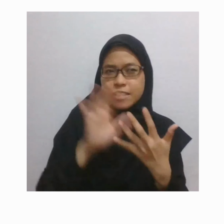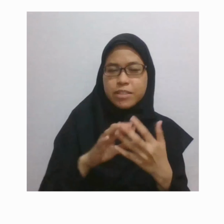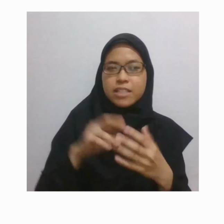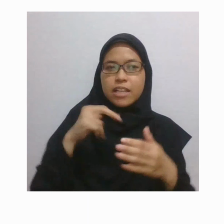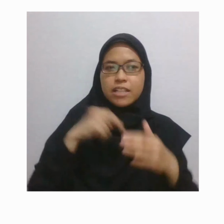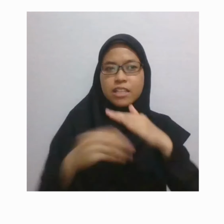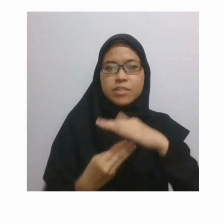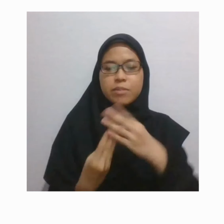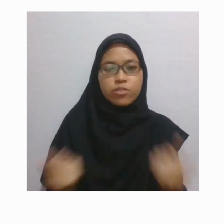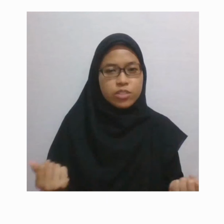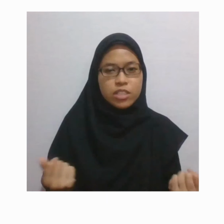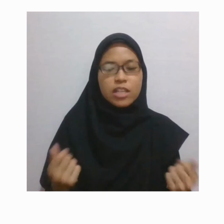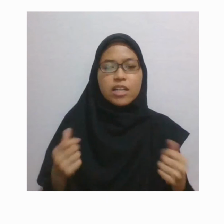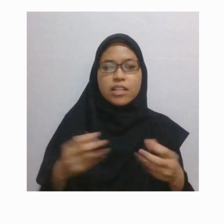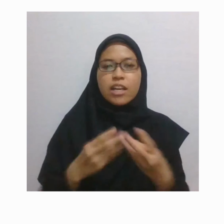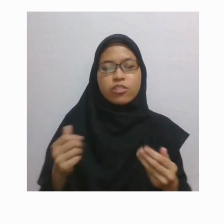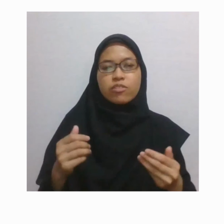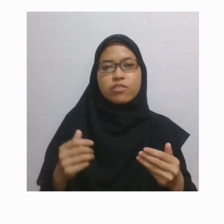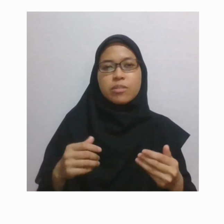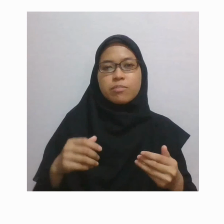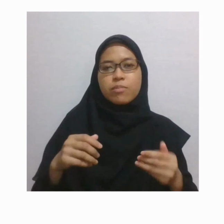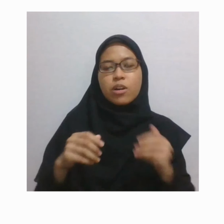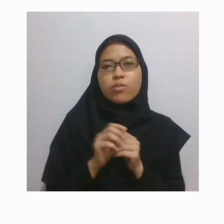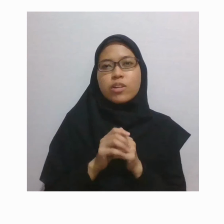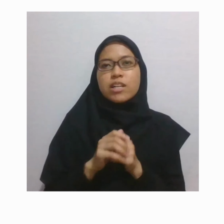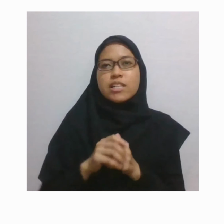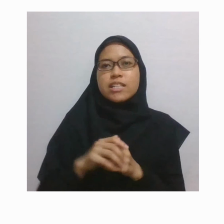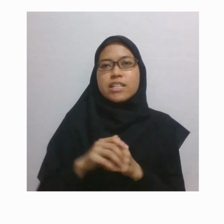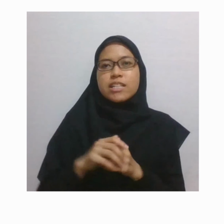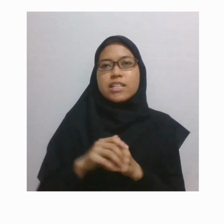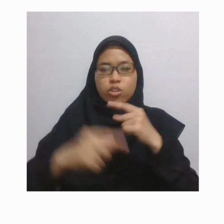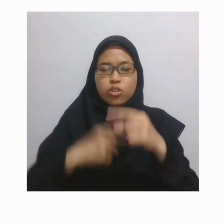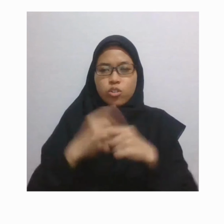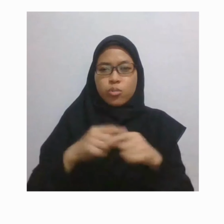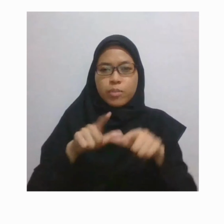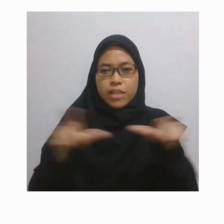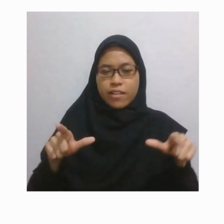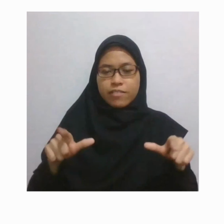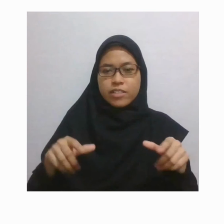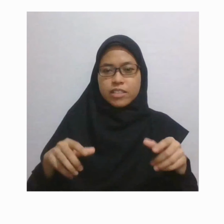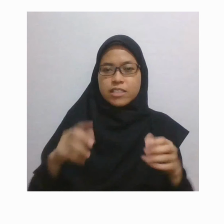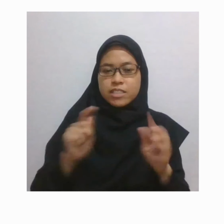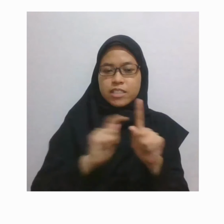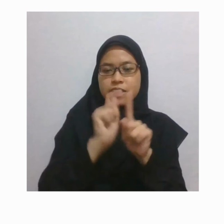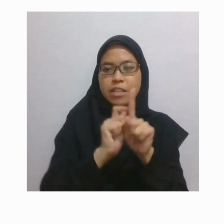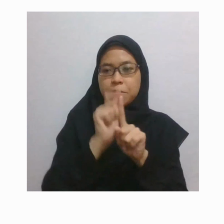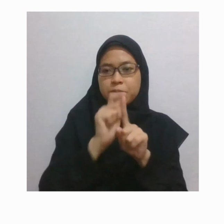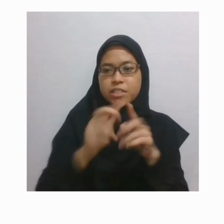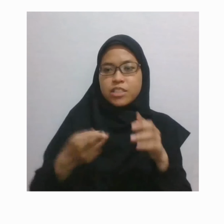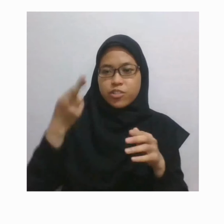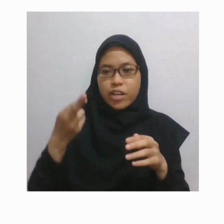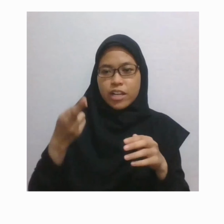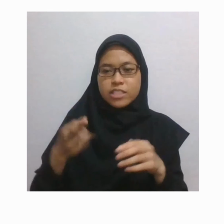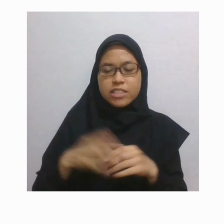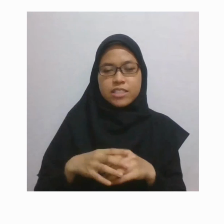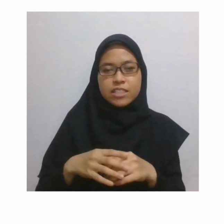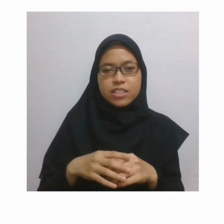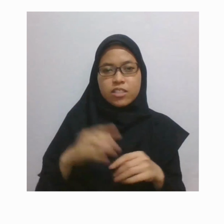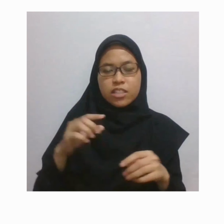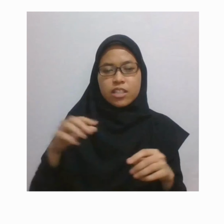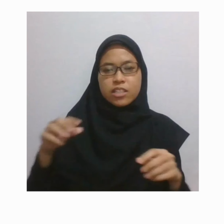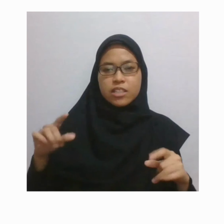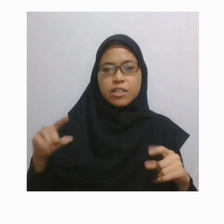mitigation needed to hold global average temperature rise to below the 2 degrees Celsius target in the Paris Climate Agreement. I remember